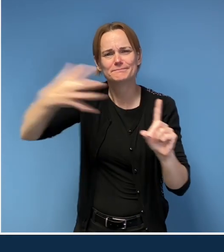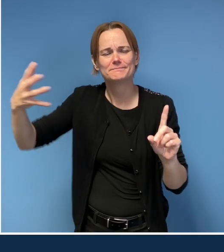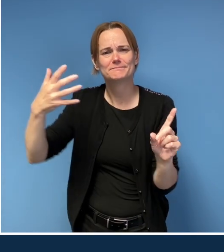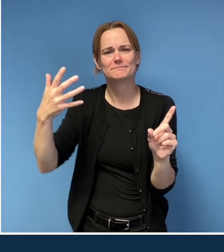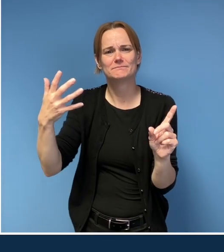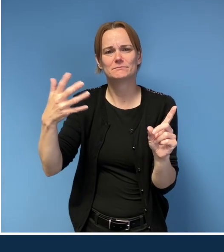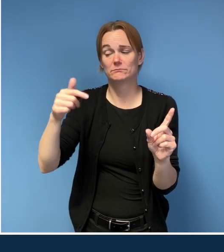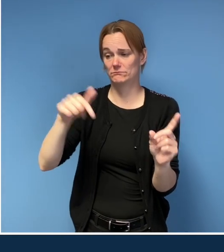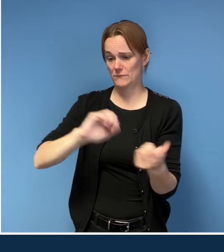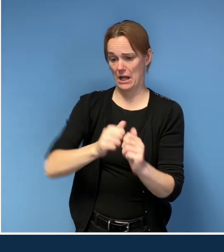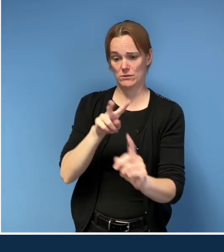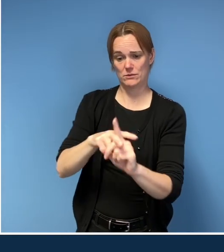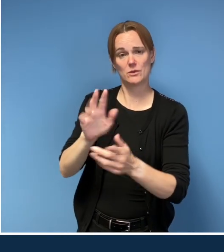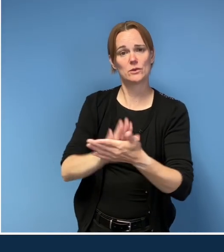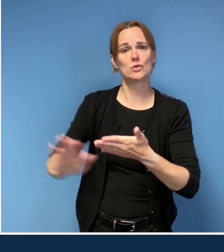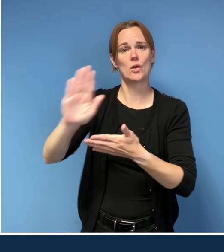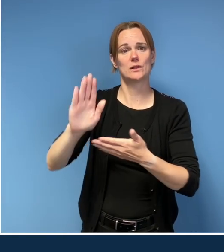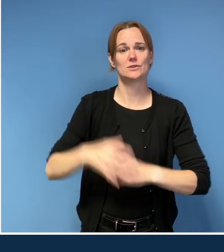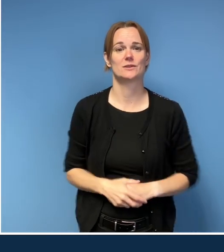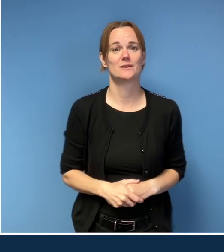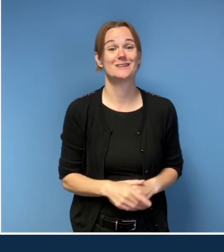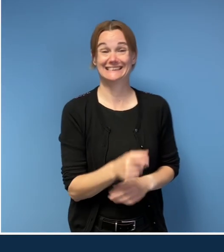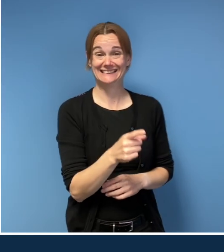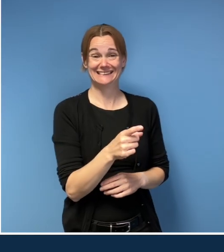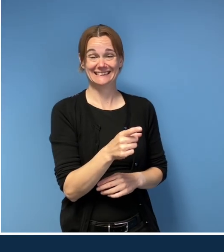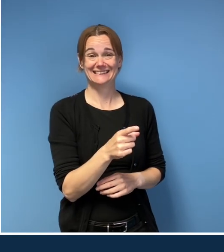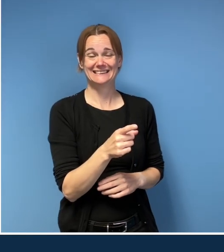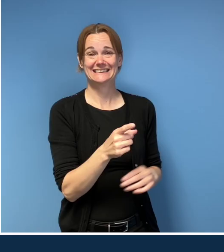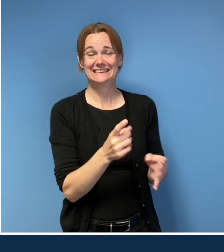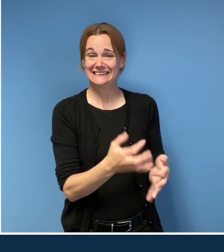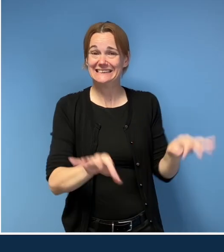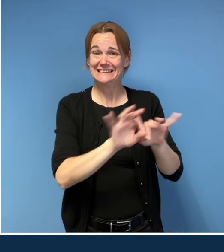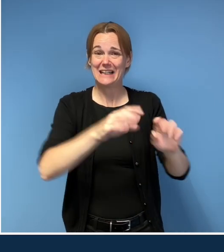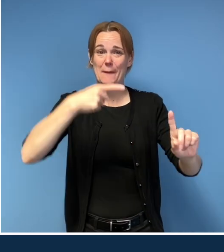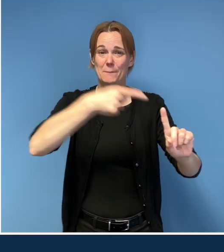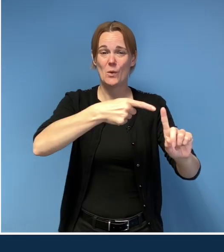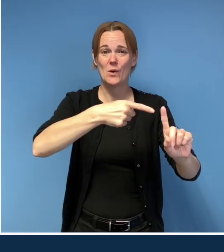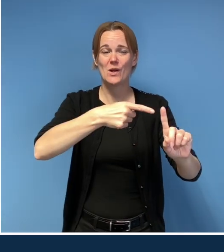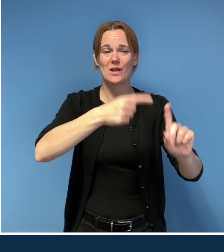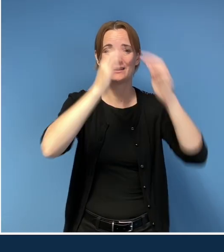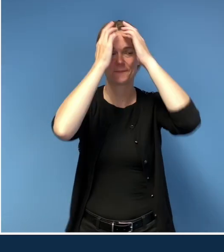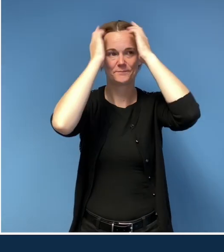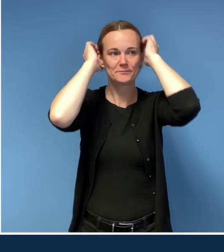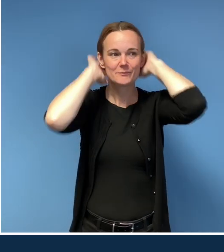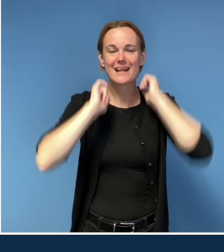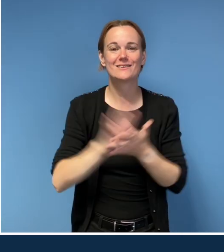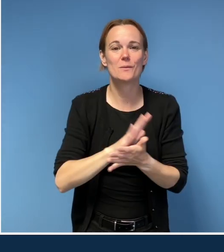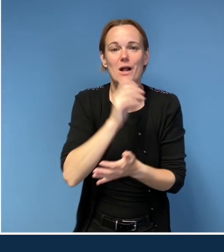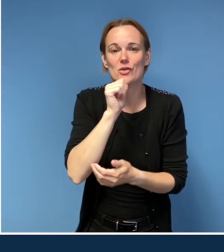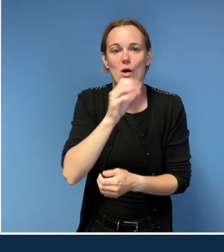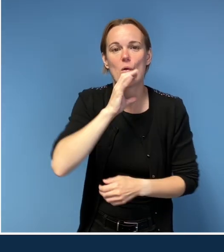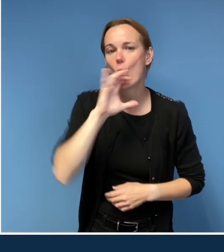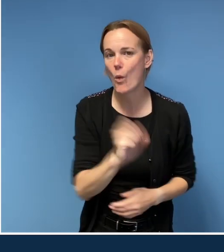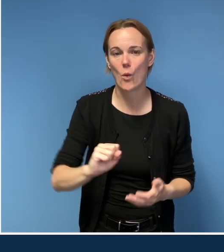you in a college context, maybe in particular? Well, you hit on one of the most important terms of this, is that they are living documents.